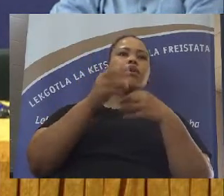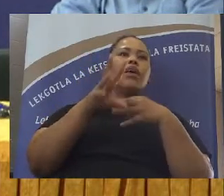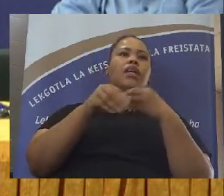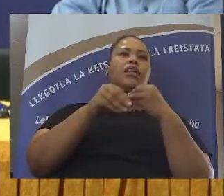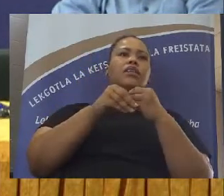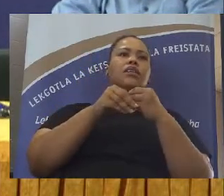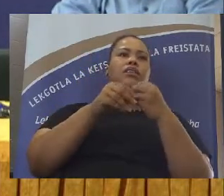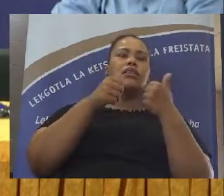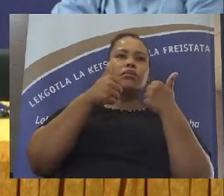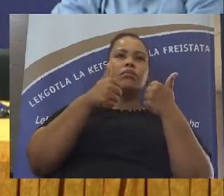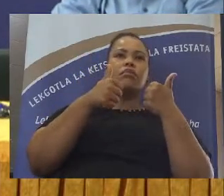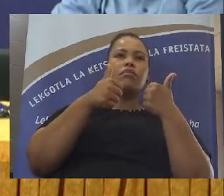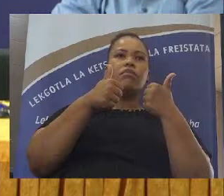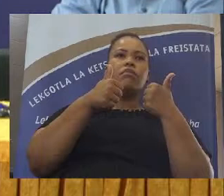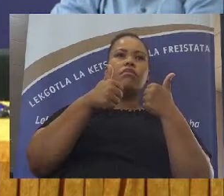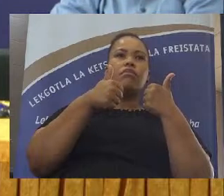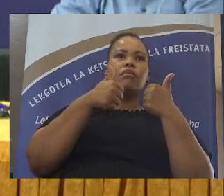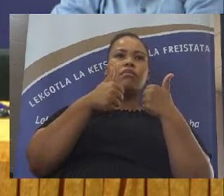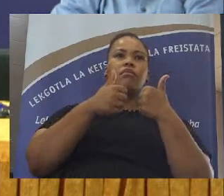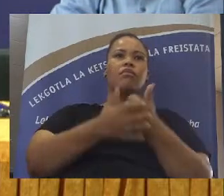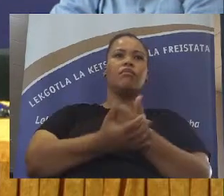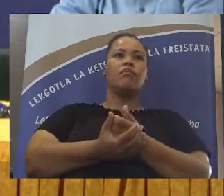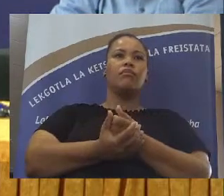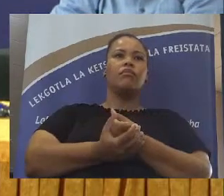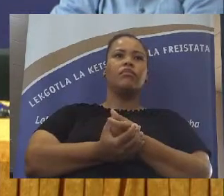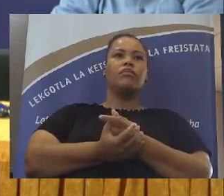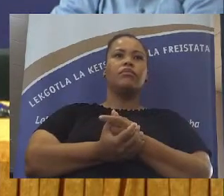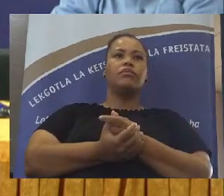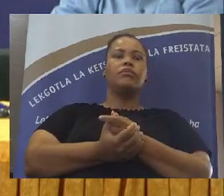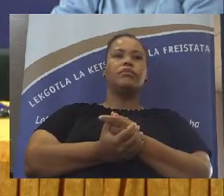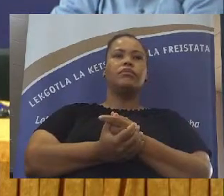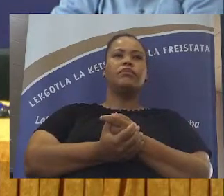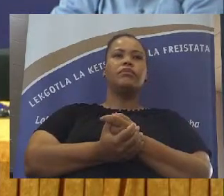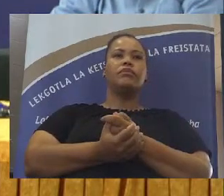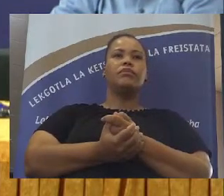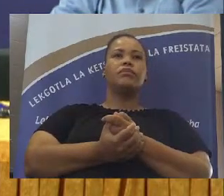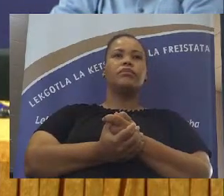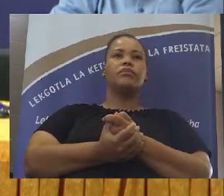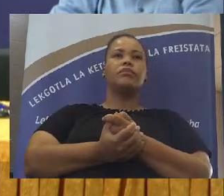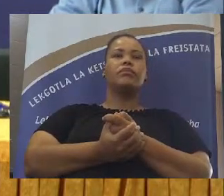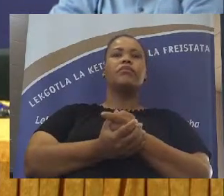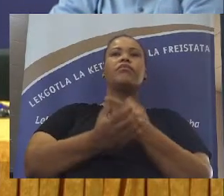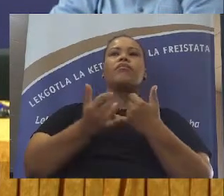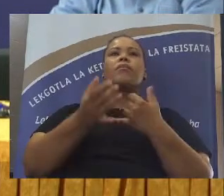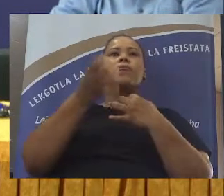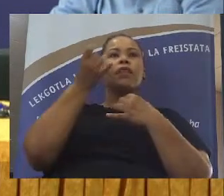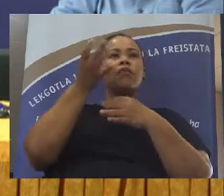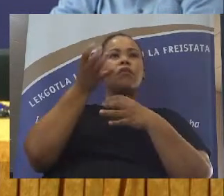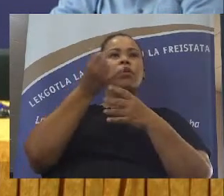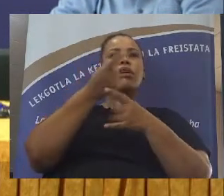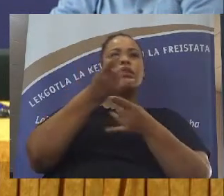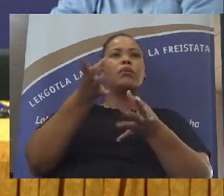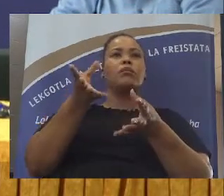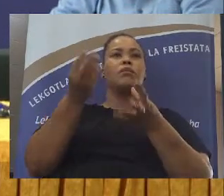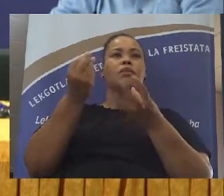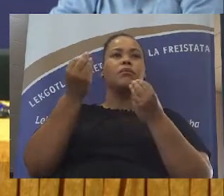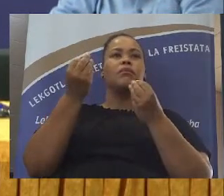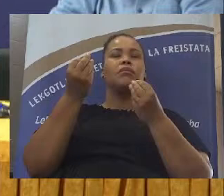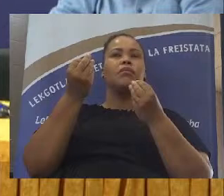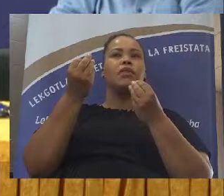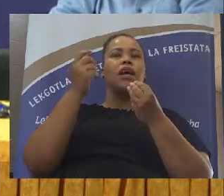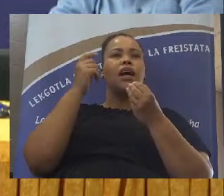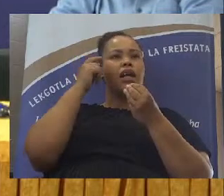sharp covered. Okay. Ga leboha, ke nahana information e le e thotseng ka moo e tla kgona ho